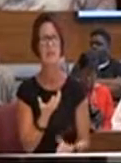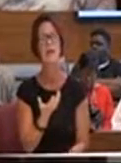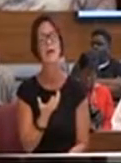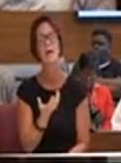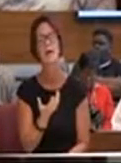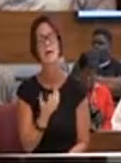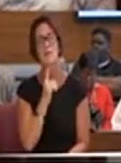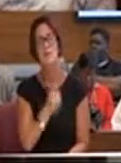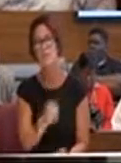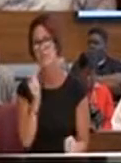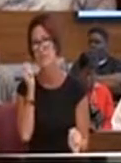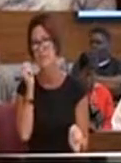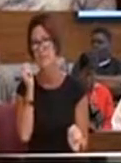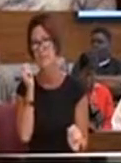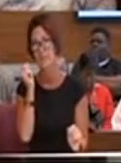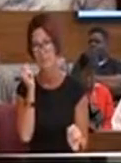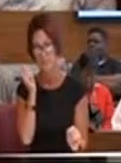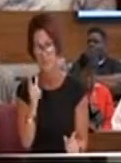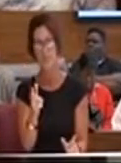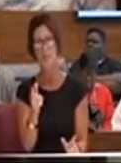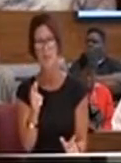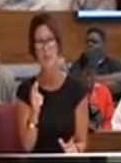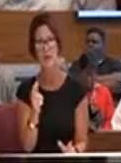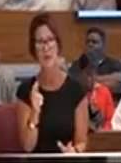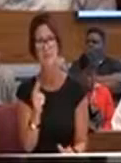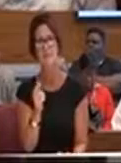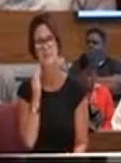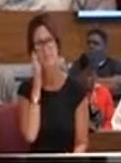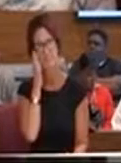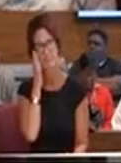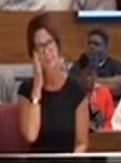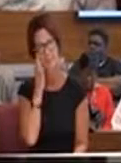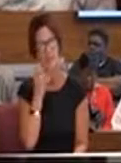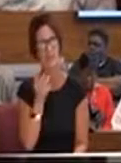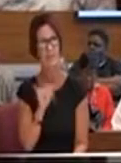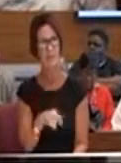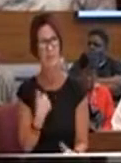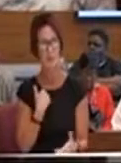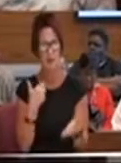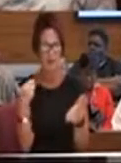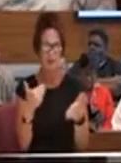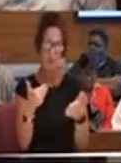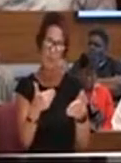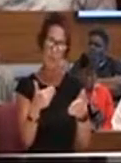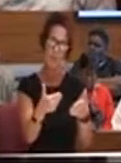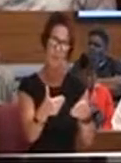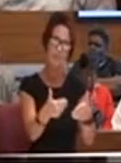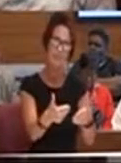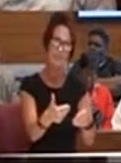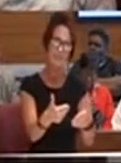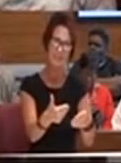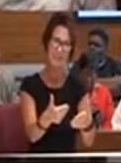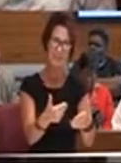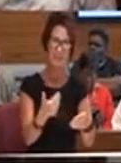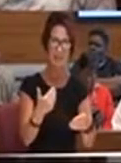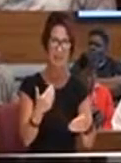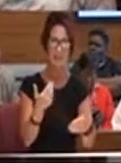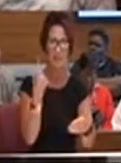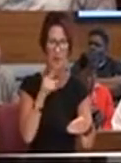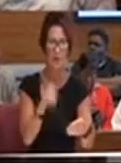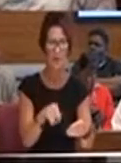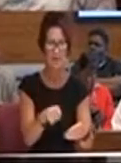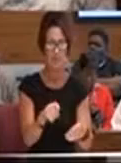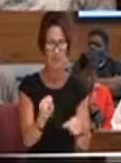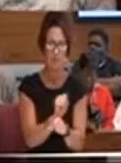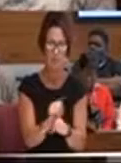surprising to see something, you know, get so close to being there that could actually have true, real impacts